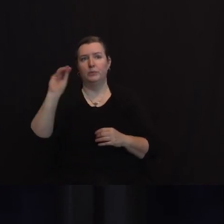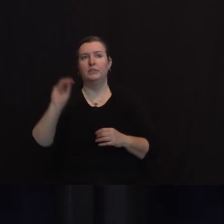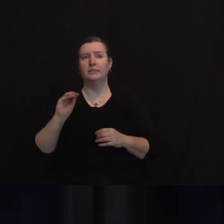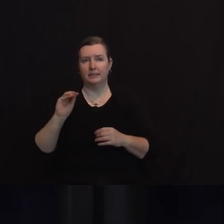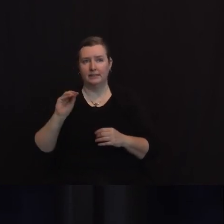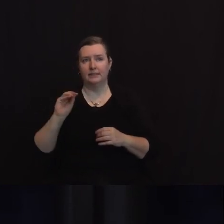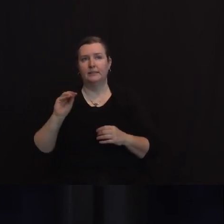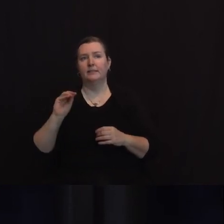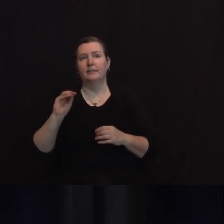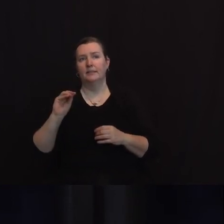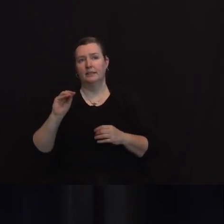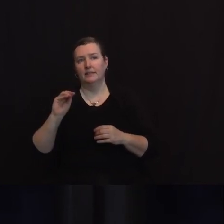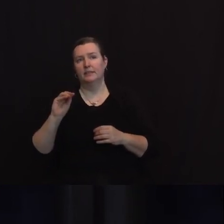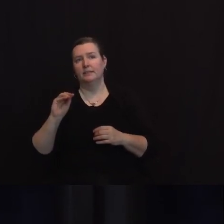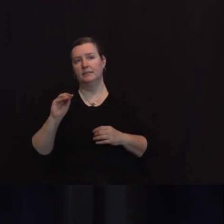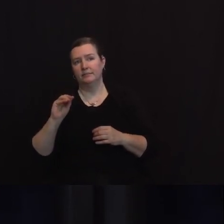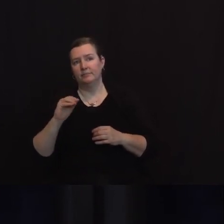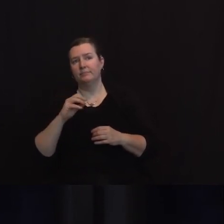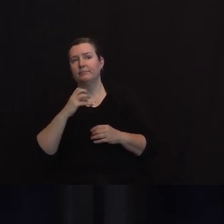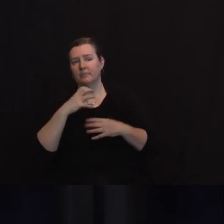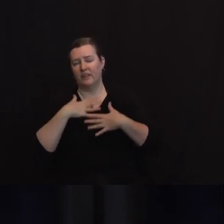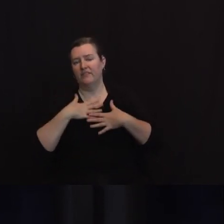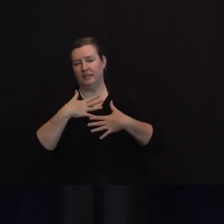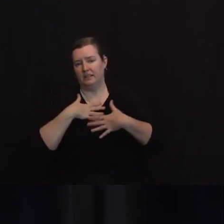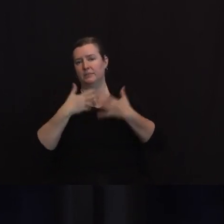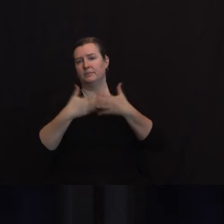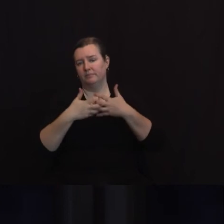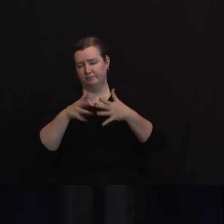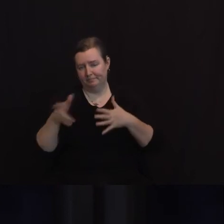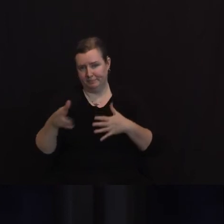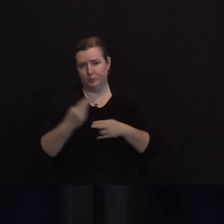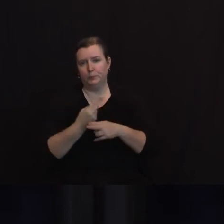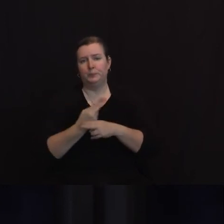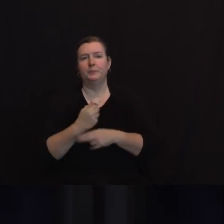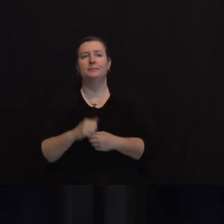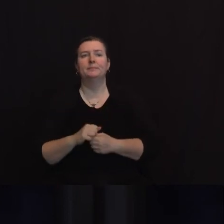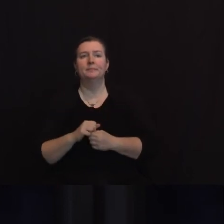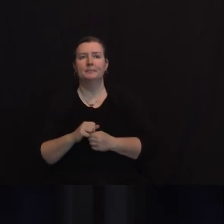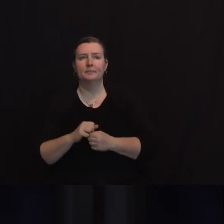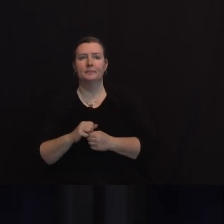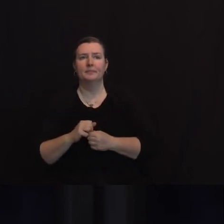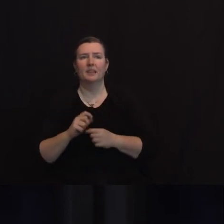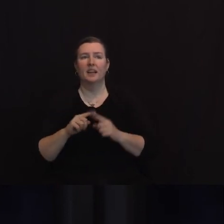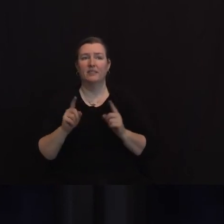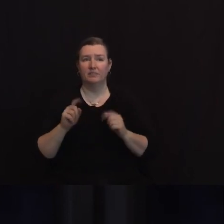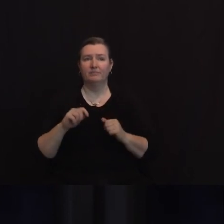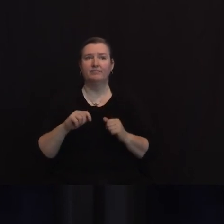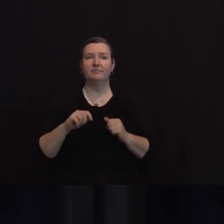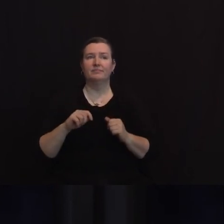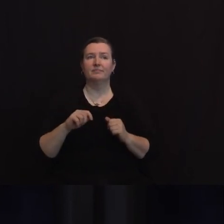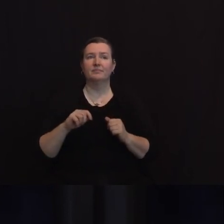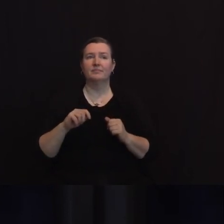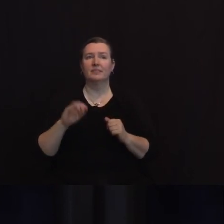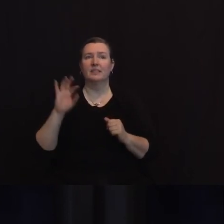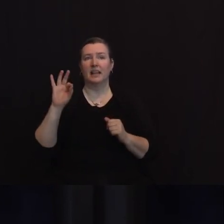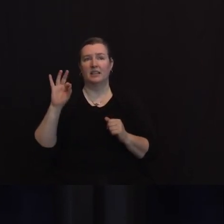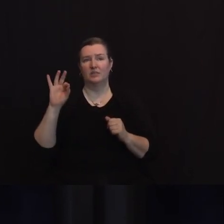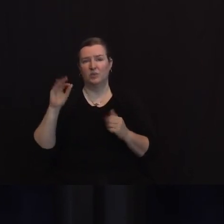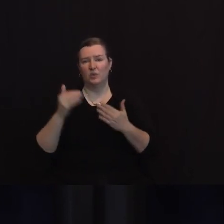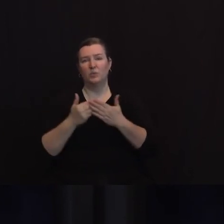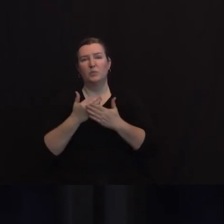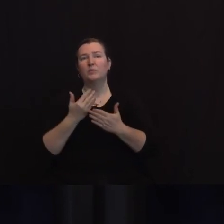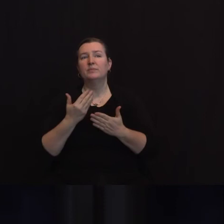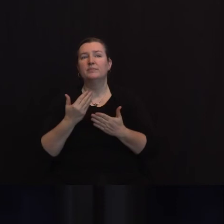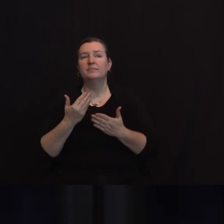ventilators. However, there are 9 new reports of multi-system inflammatory